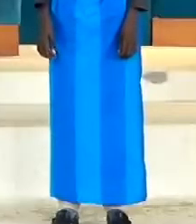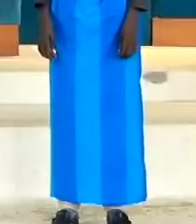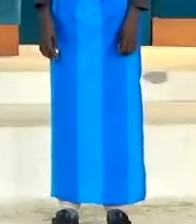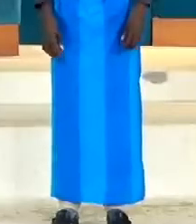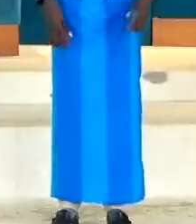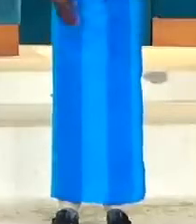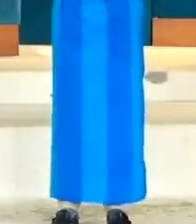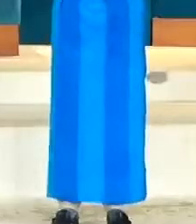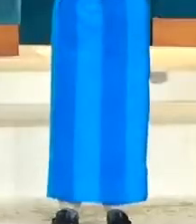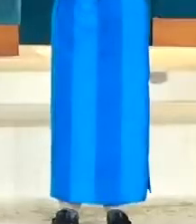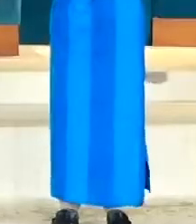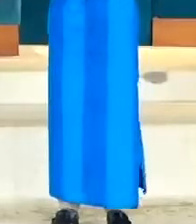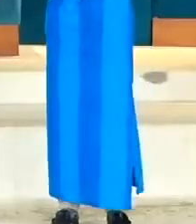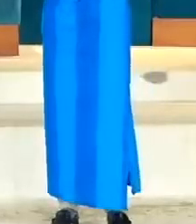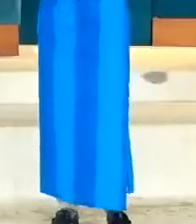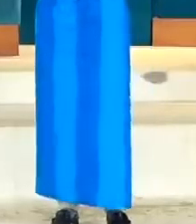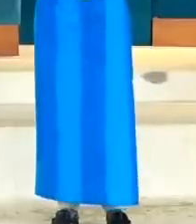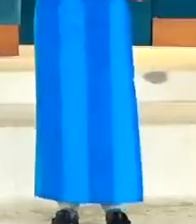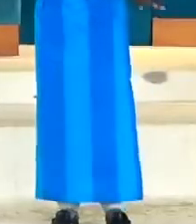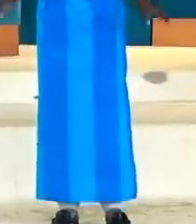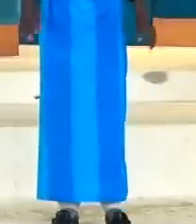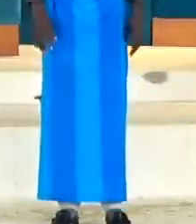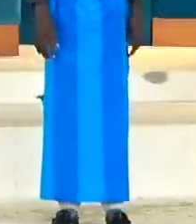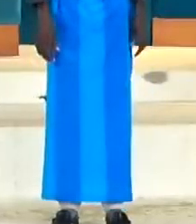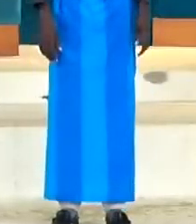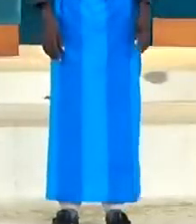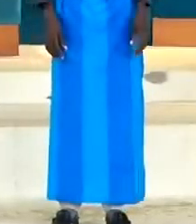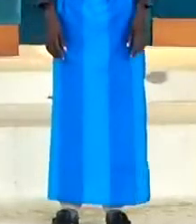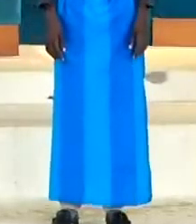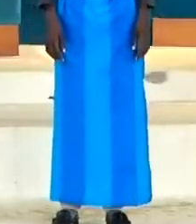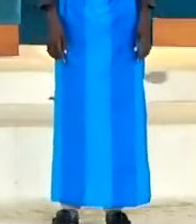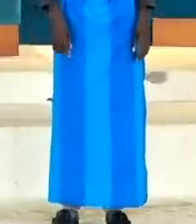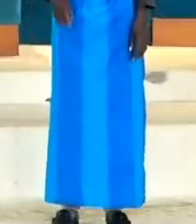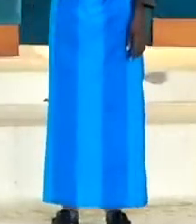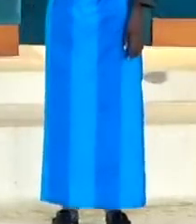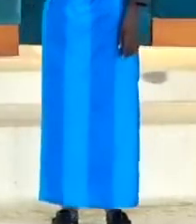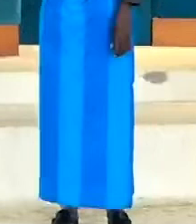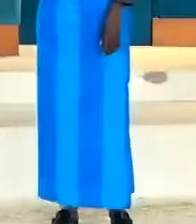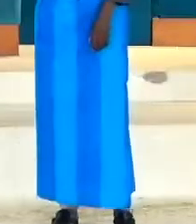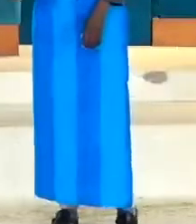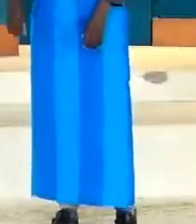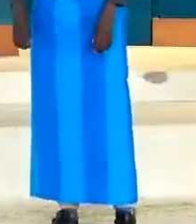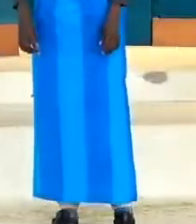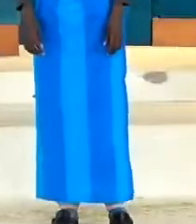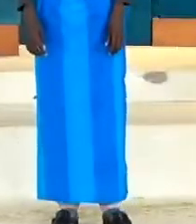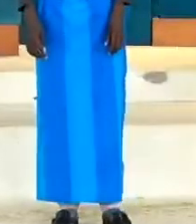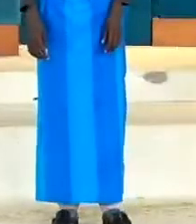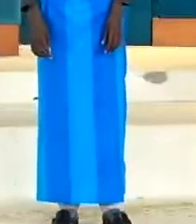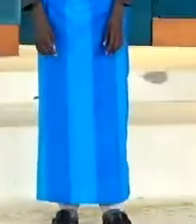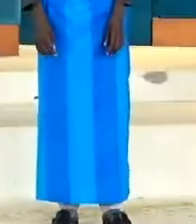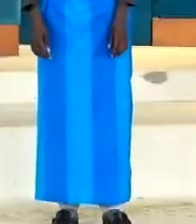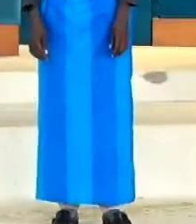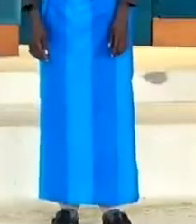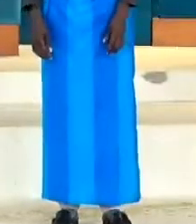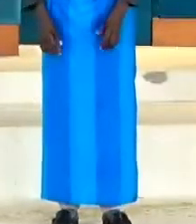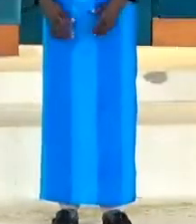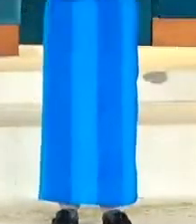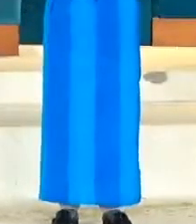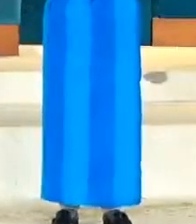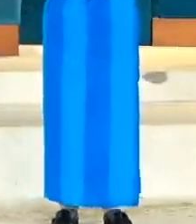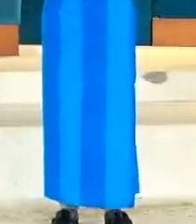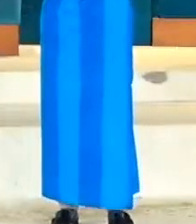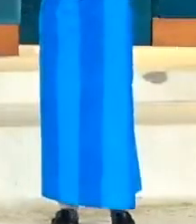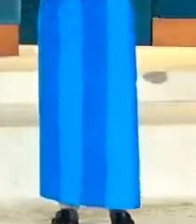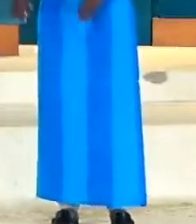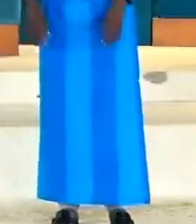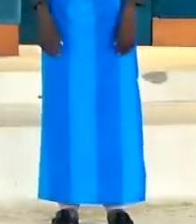the proceedings. Welcome, welcome, delegates to Jerusalem. We will discuss the progress of the ministry